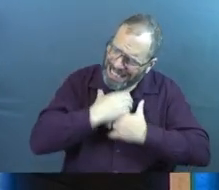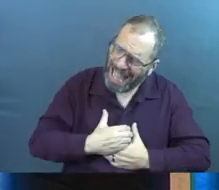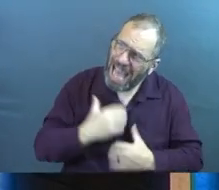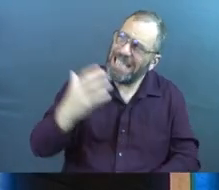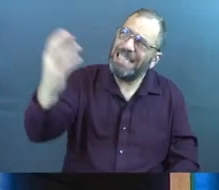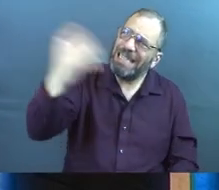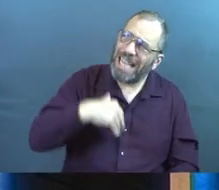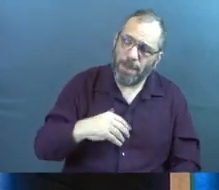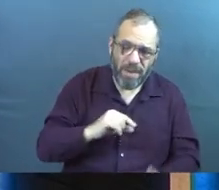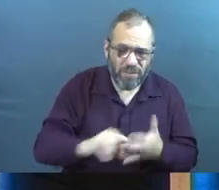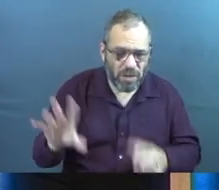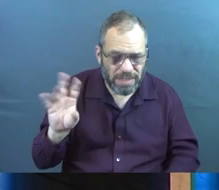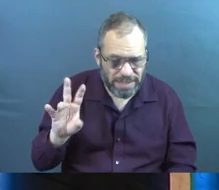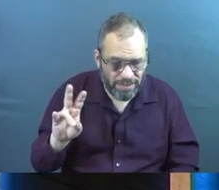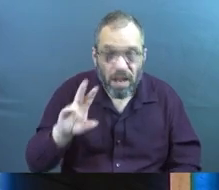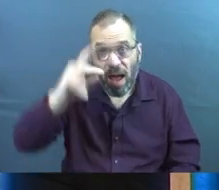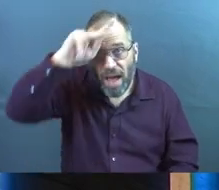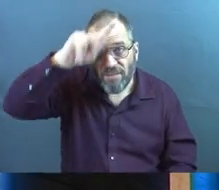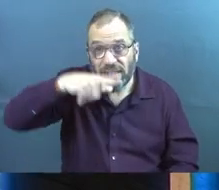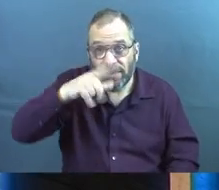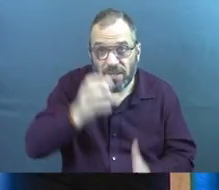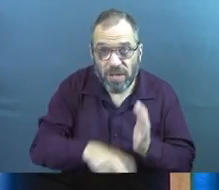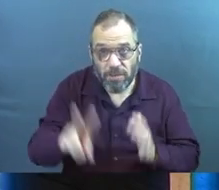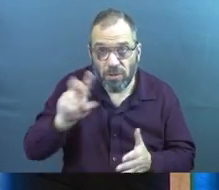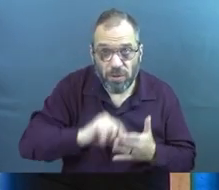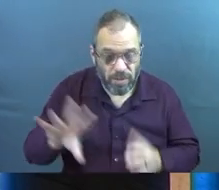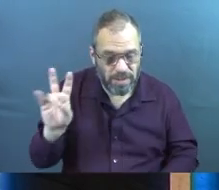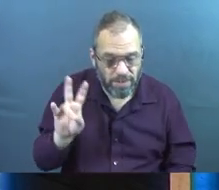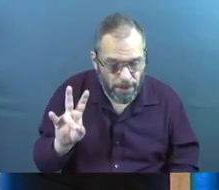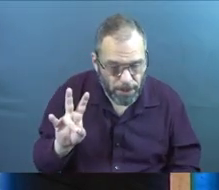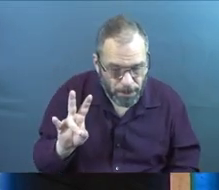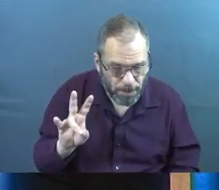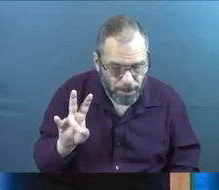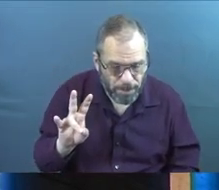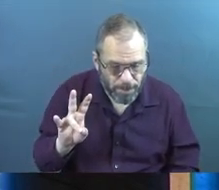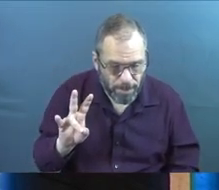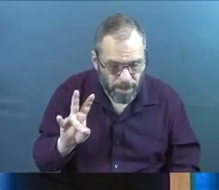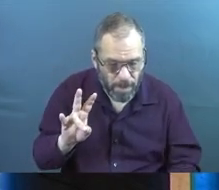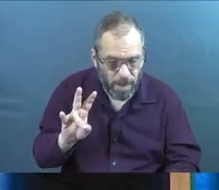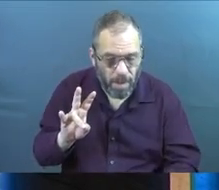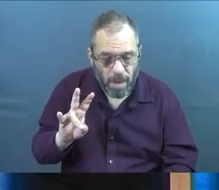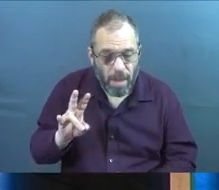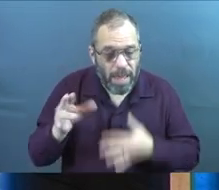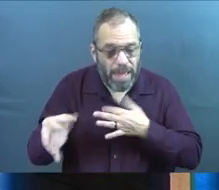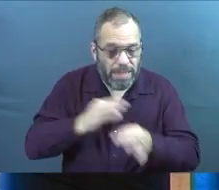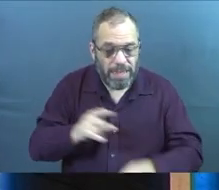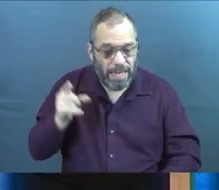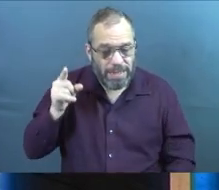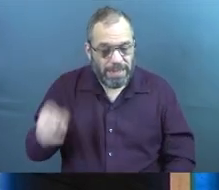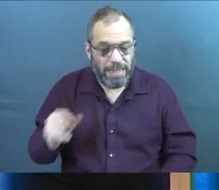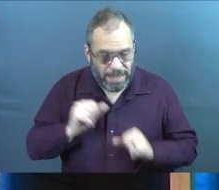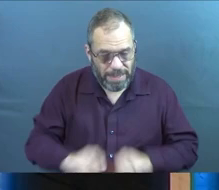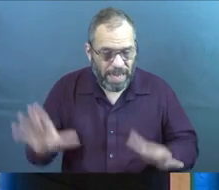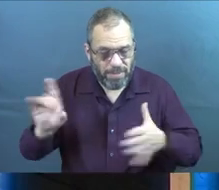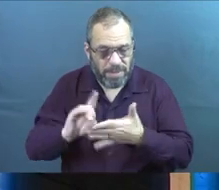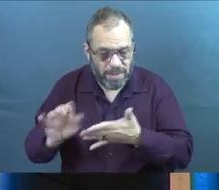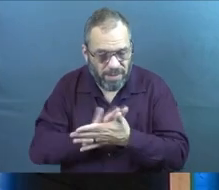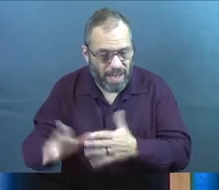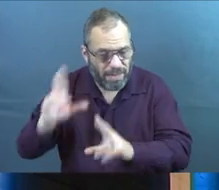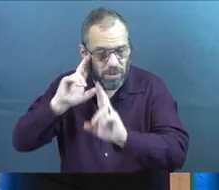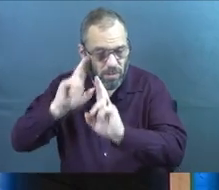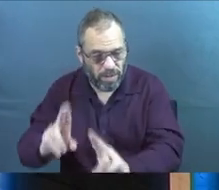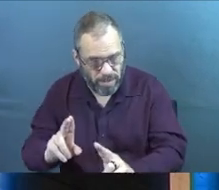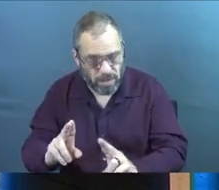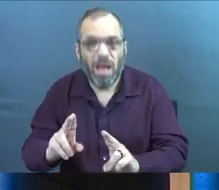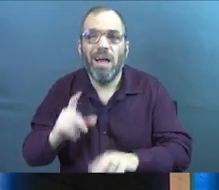desire." Look at verse 7, back in Philippians 2, just to bounce back to that. It's the beginning of verse 7 says, "Instead, he gave up his divine